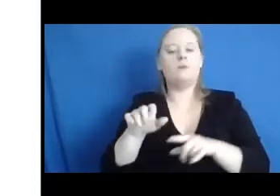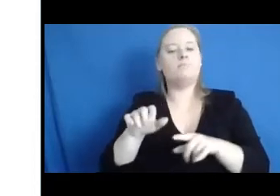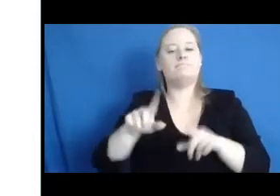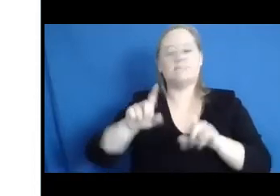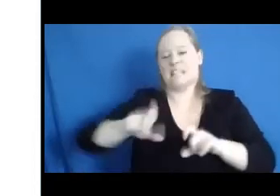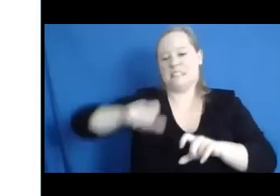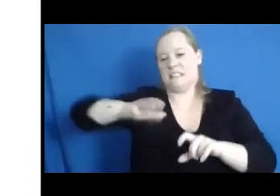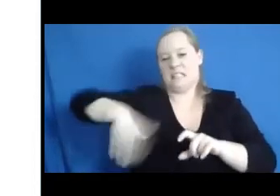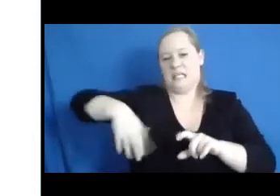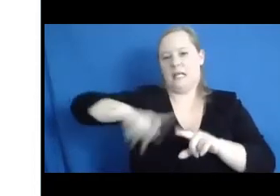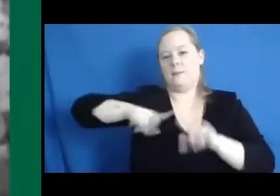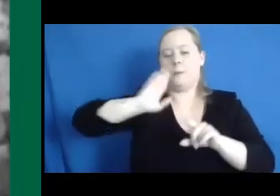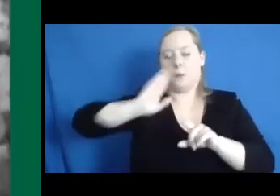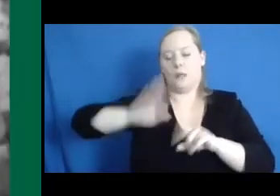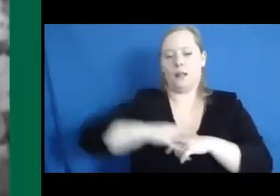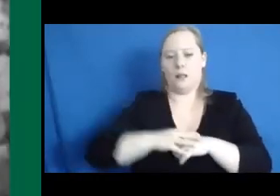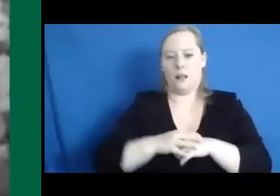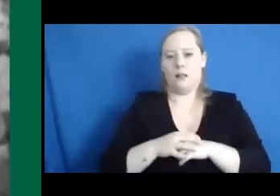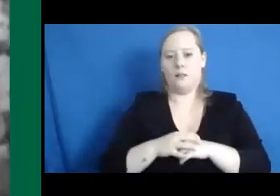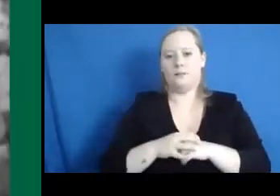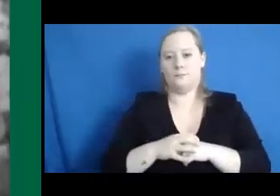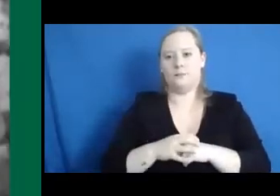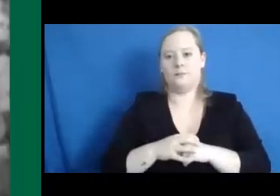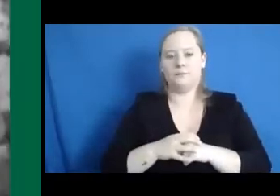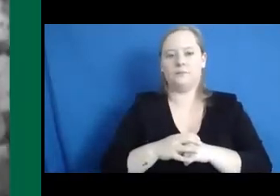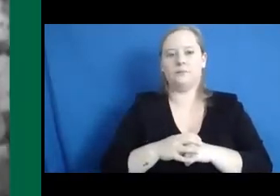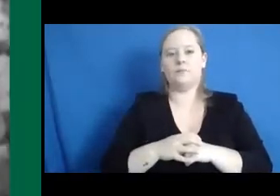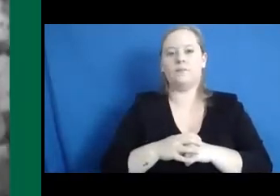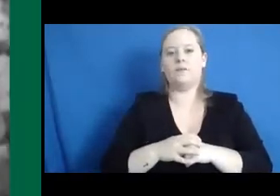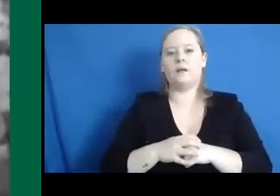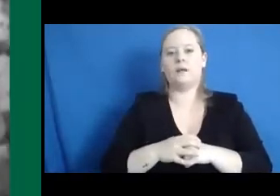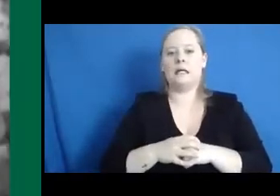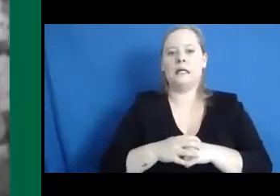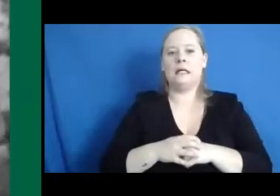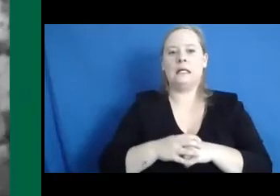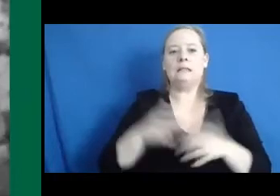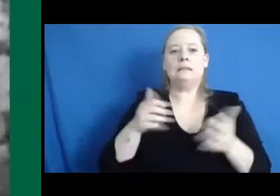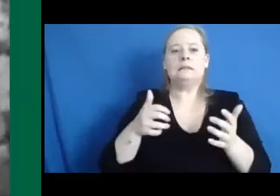I mentioned. I'm just about done. I know I went over a little bit.